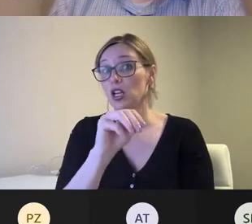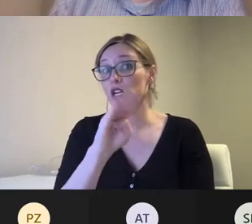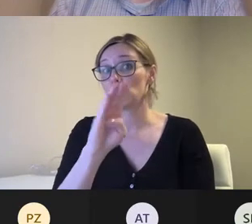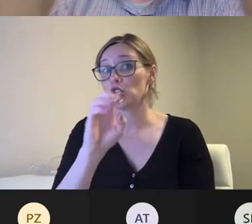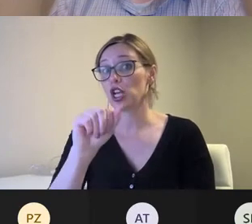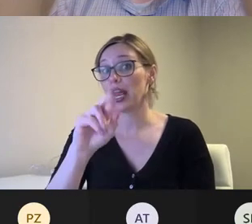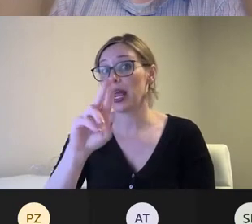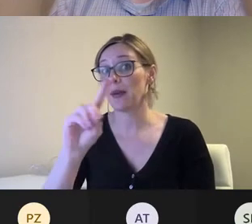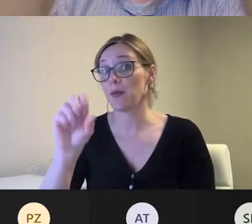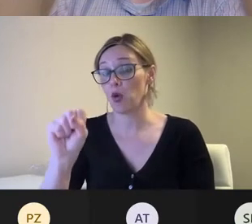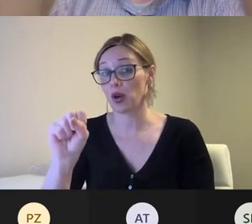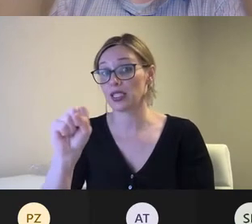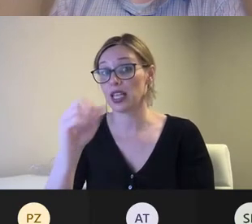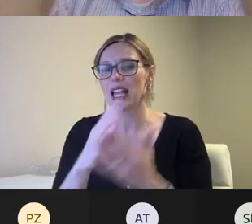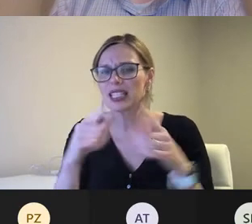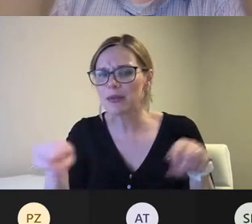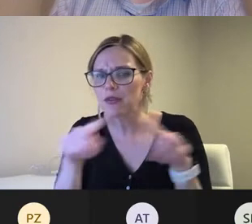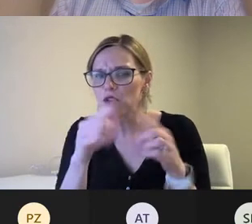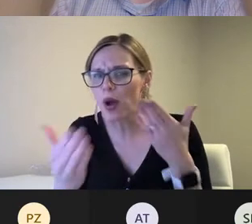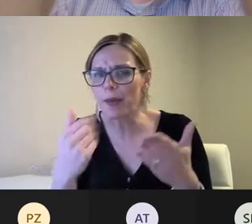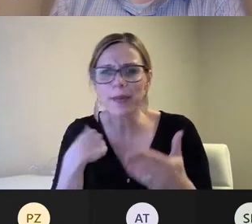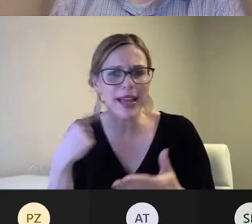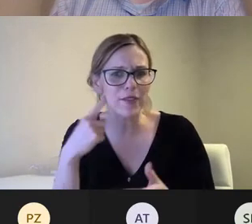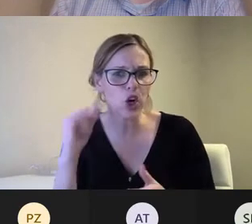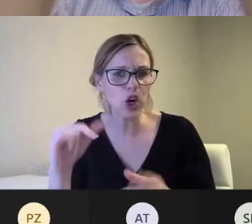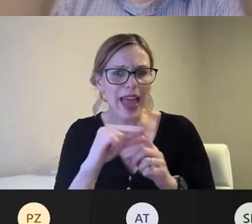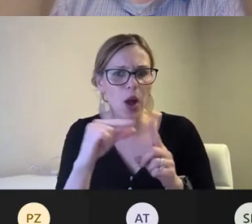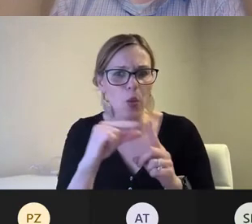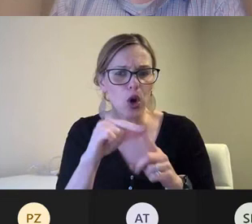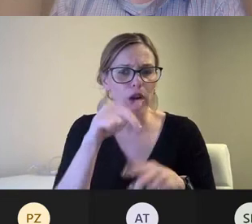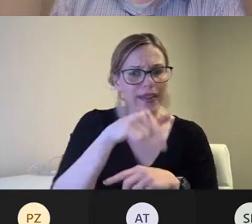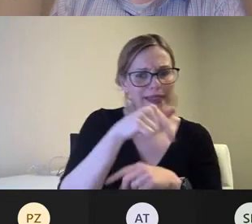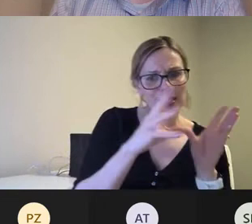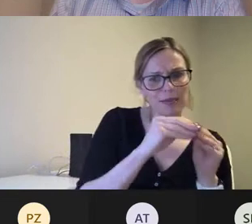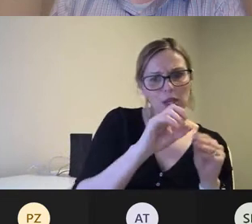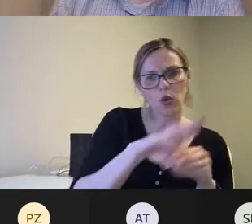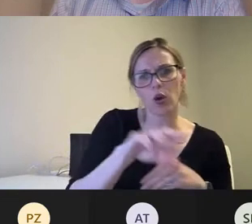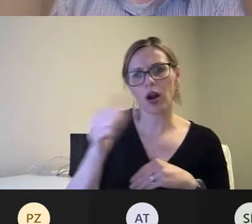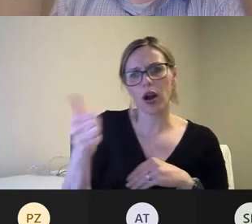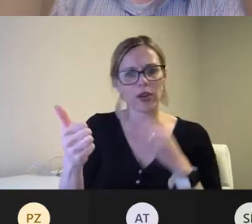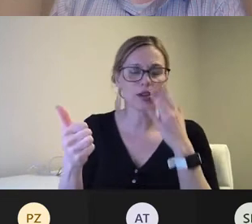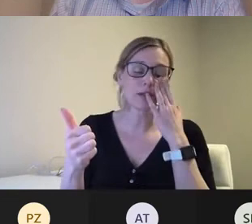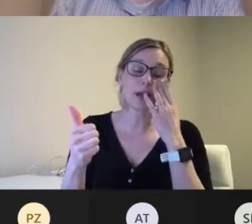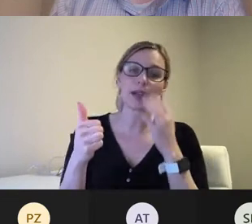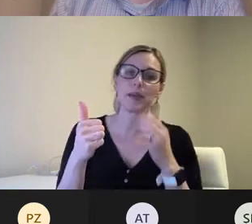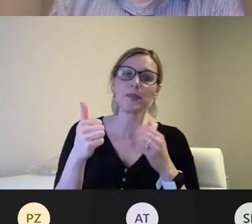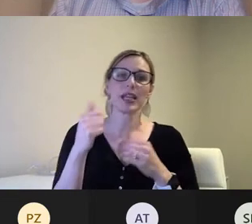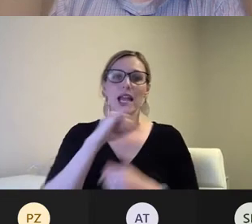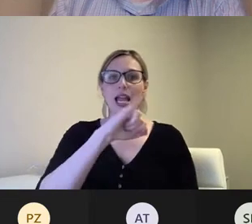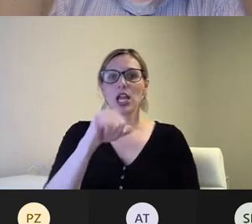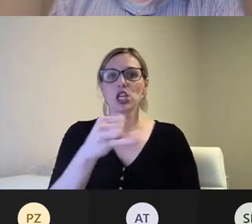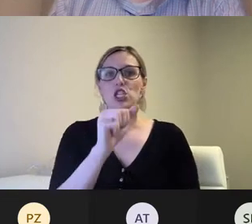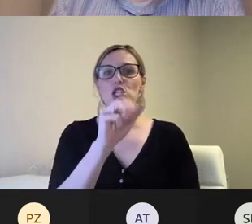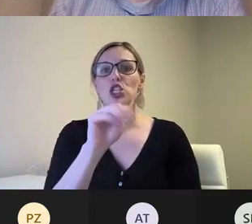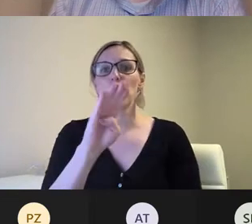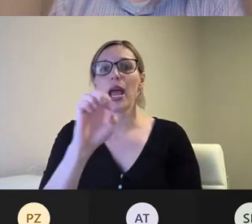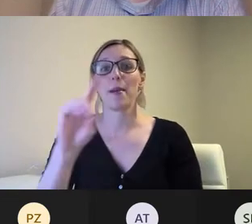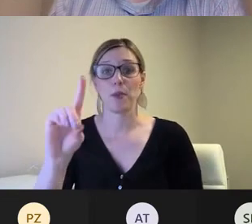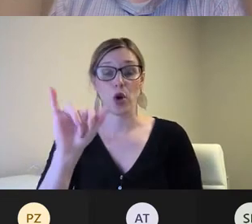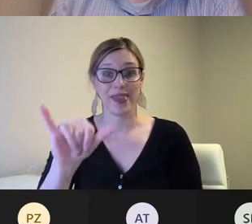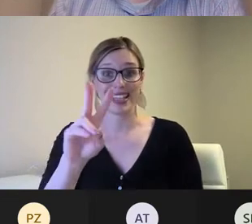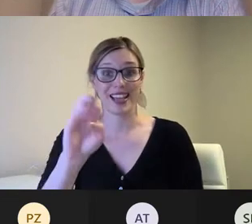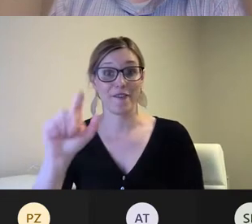used maybe a few times in this meeting or maybe outside of it, but it's essentially a virtual tool that allows people